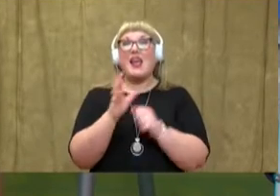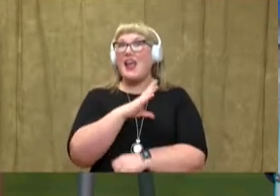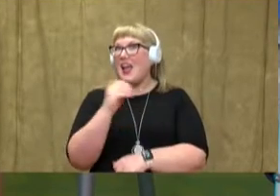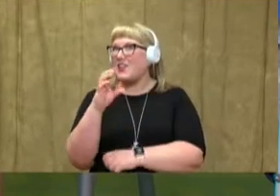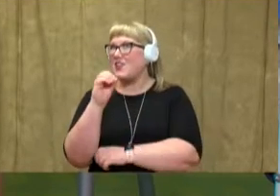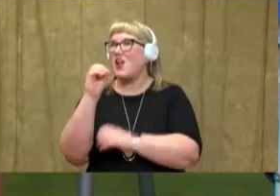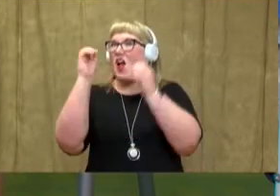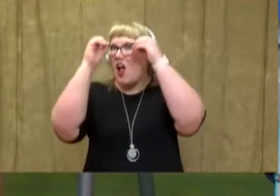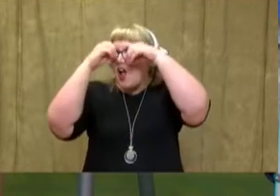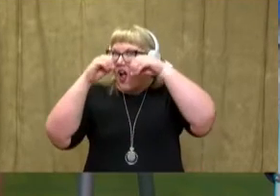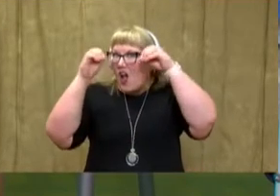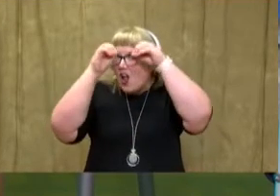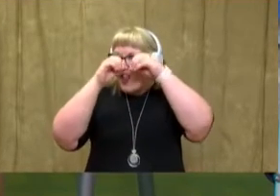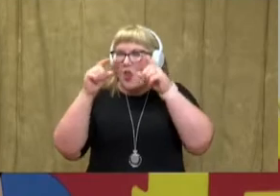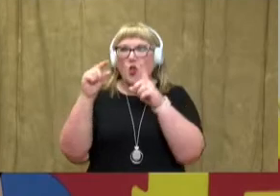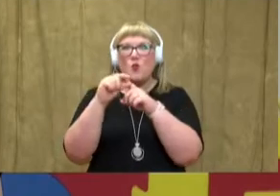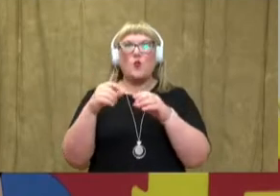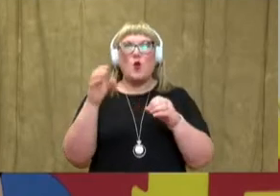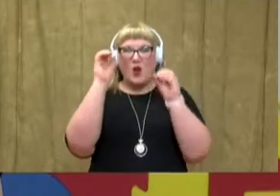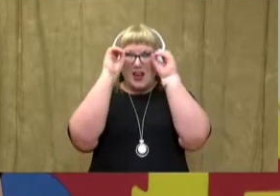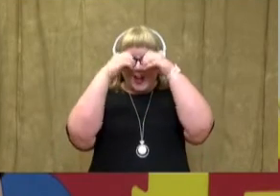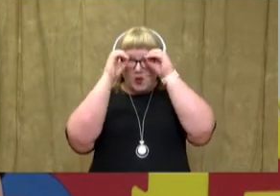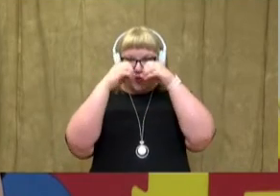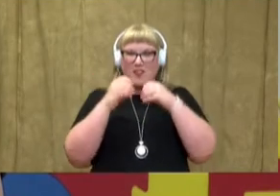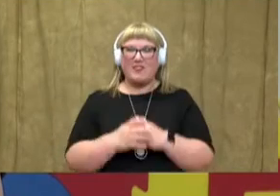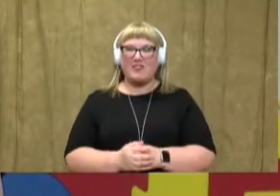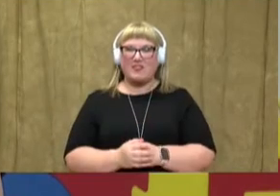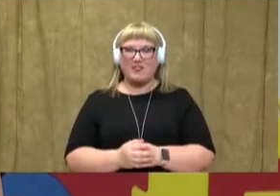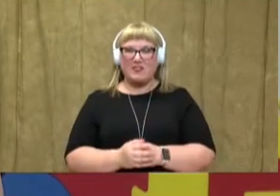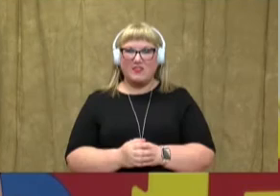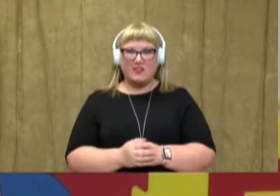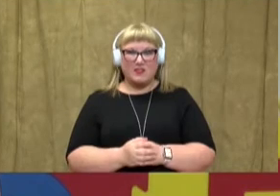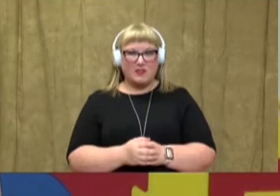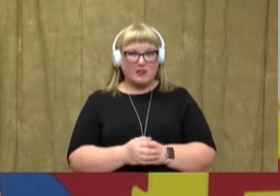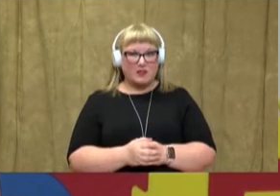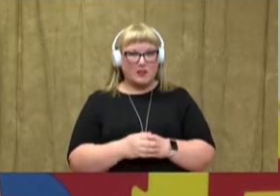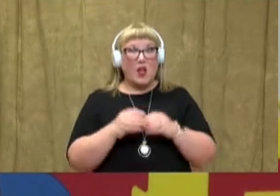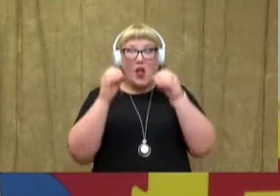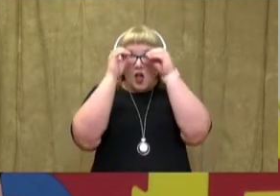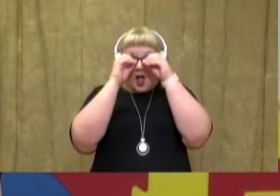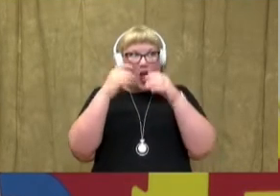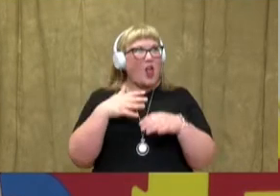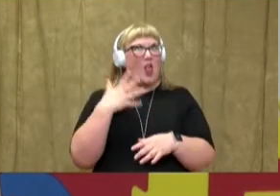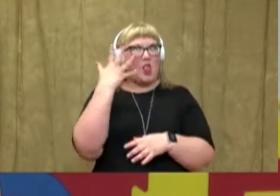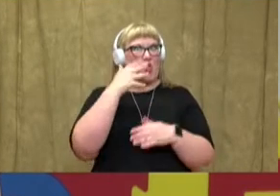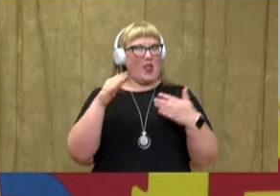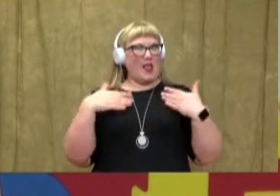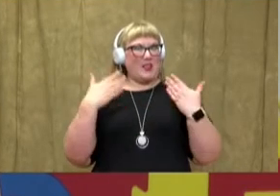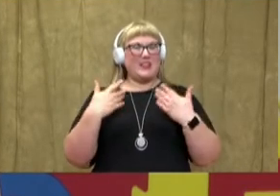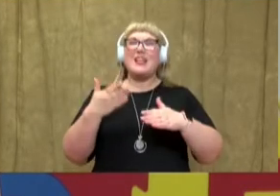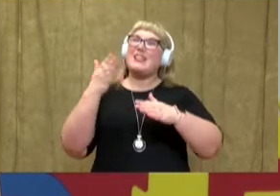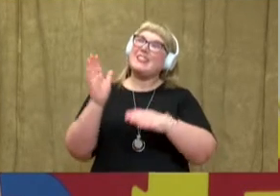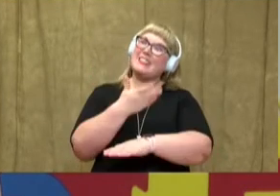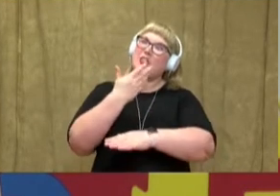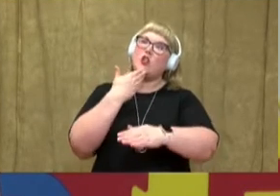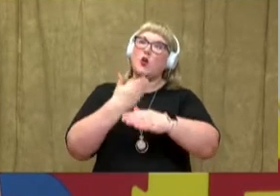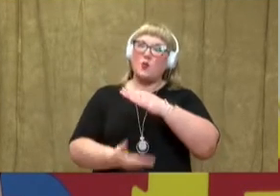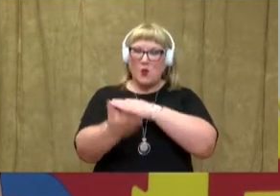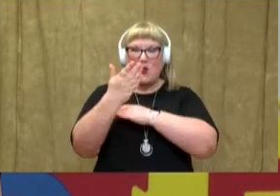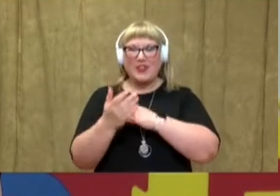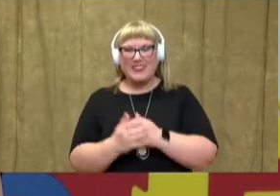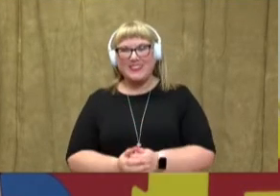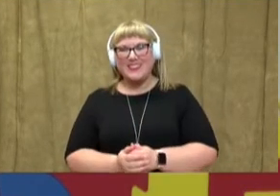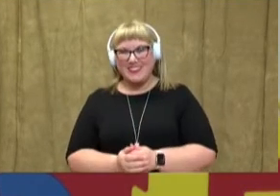Owl. Ollie, how are you? Oh, Ollie looks happy. Let's sing the good morning song,